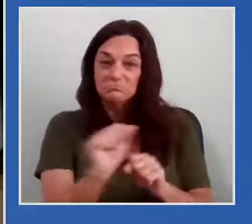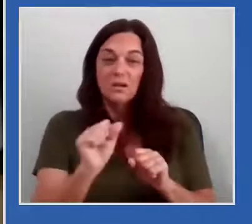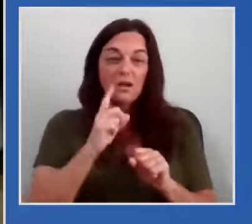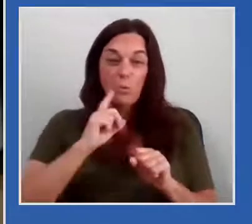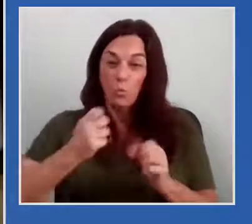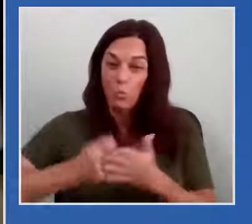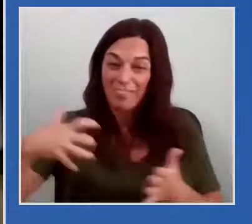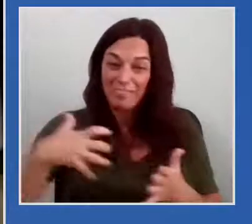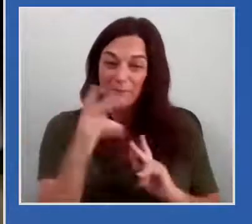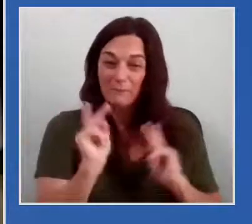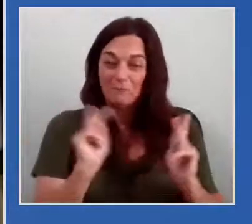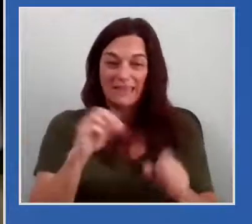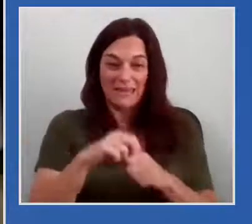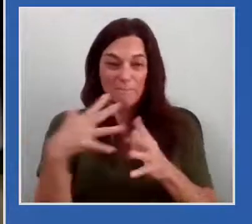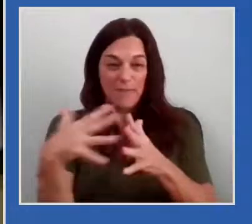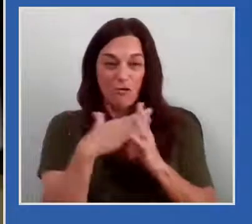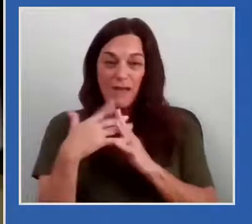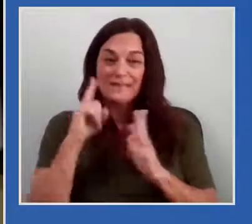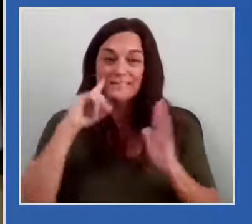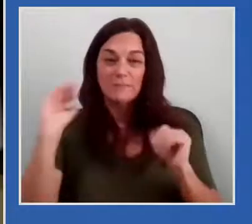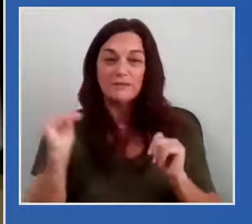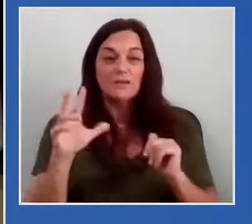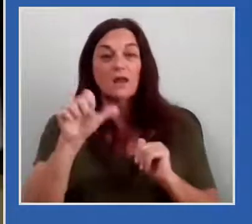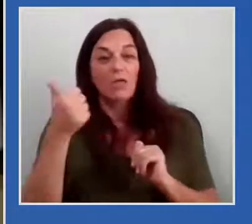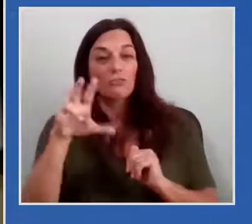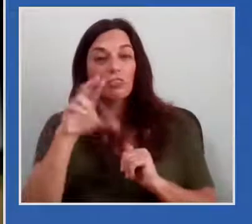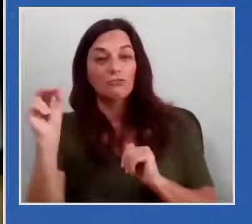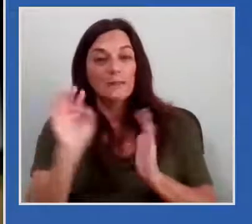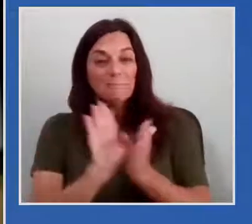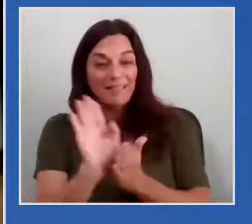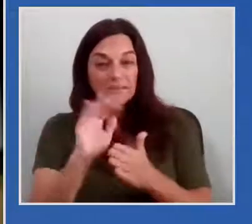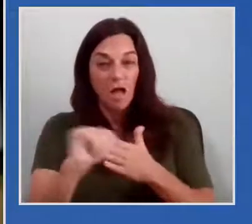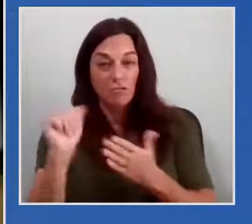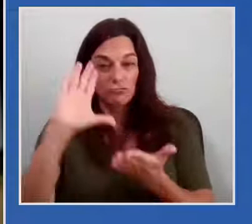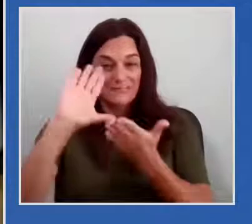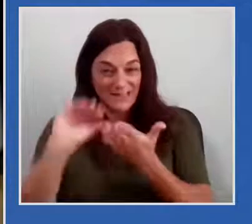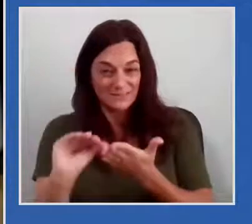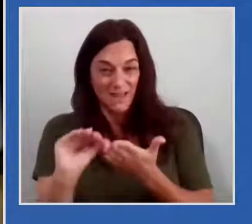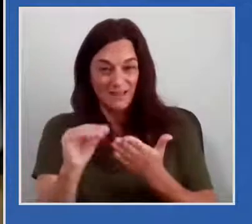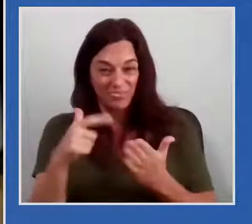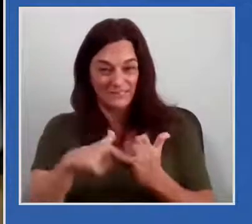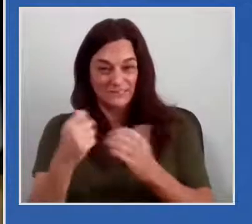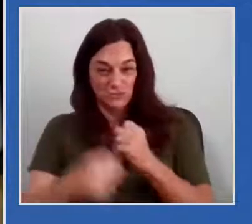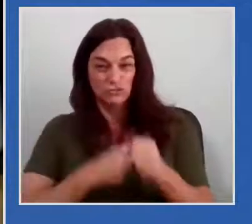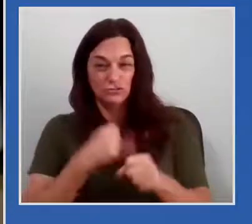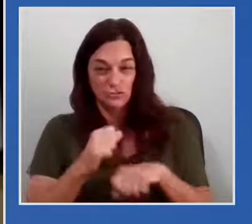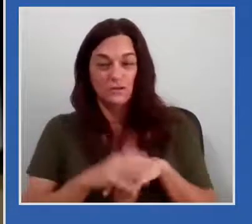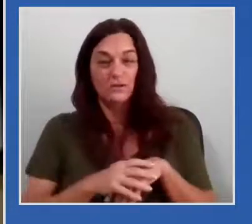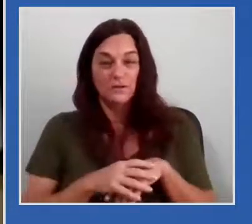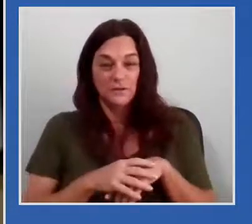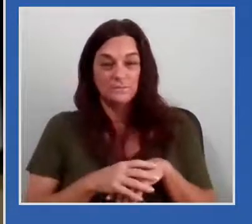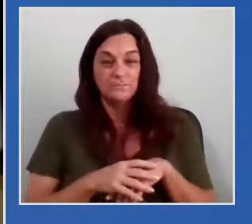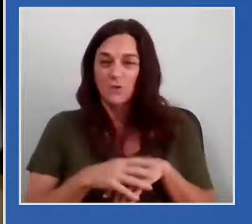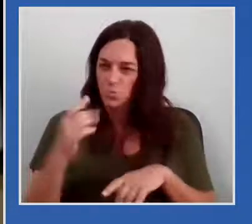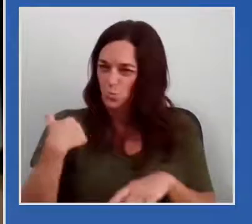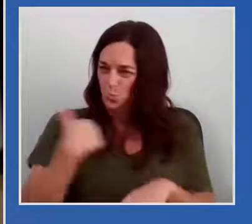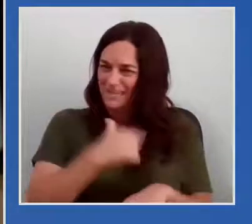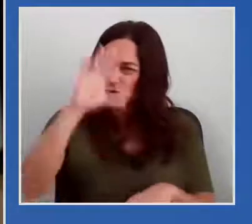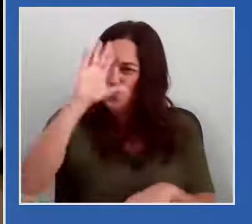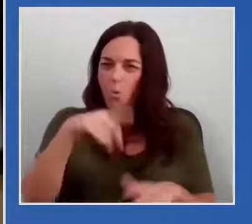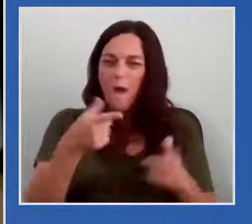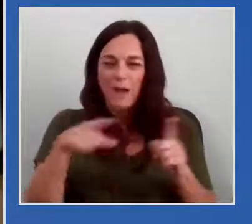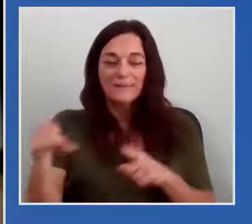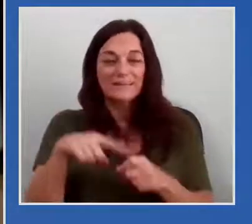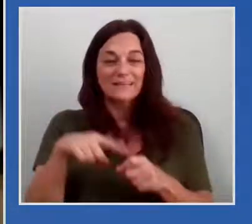are expected to get another $30 billion tax cut he's proposing. We know what happened the last time a tax cut was passed in